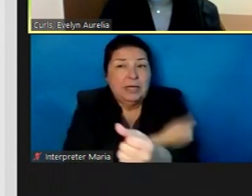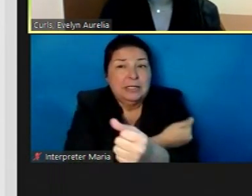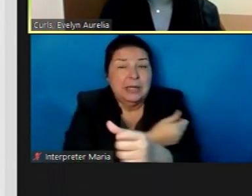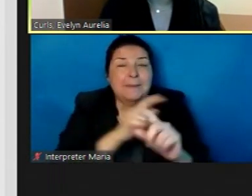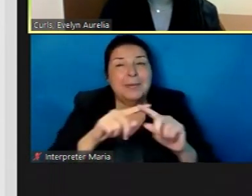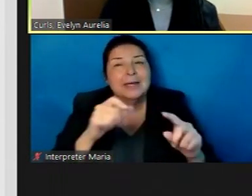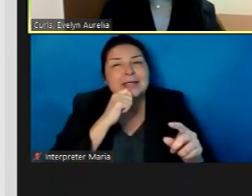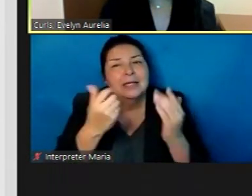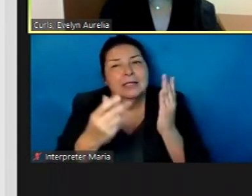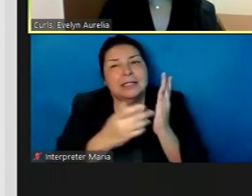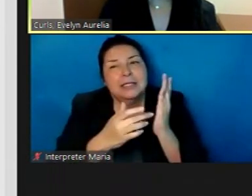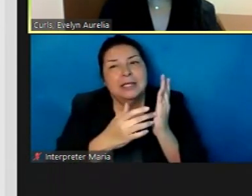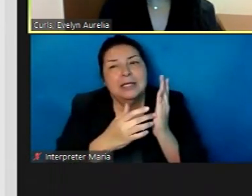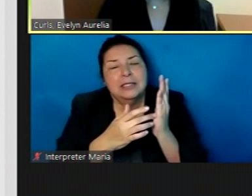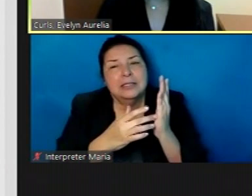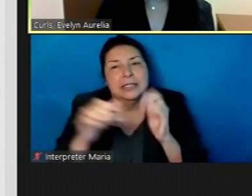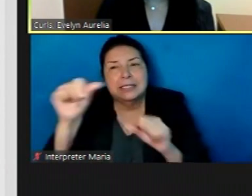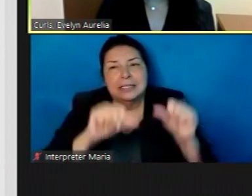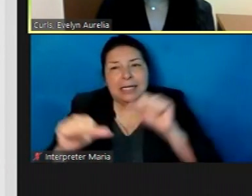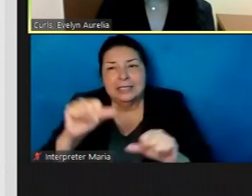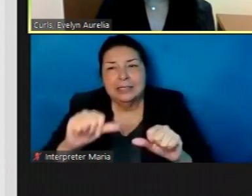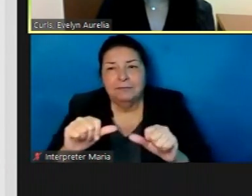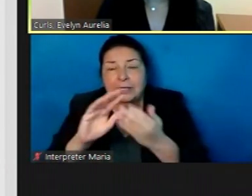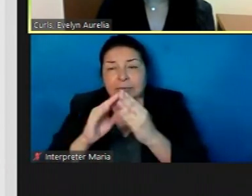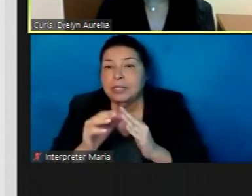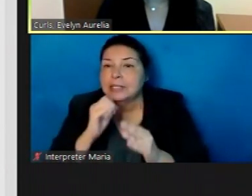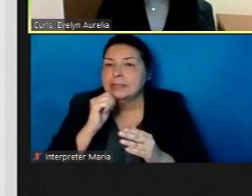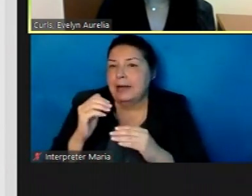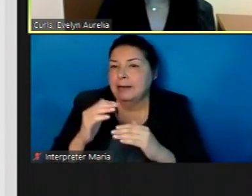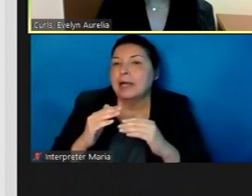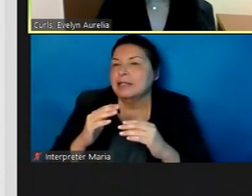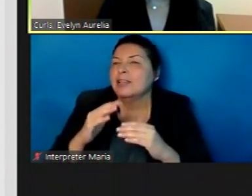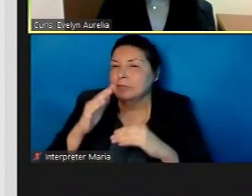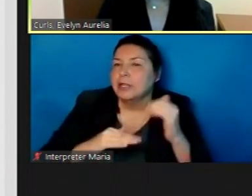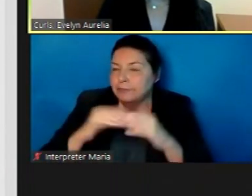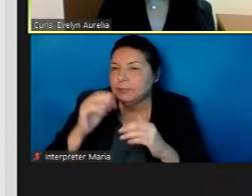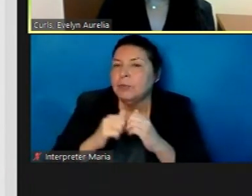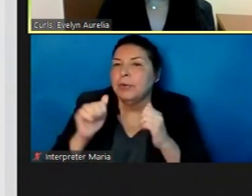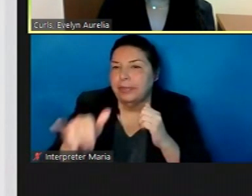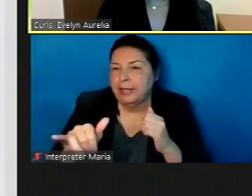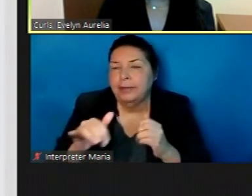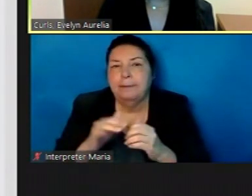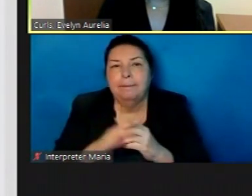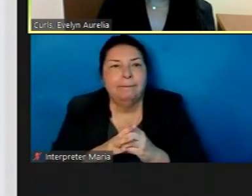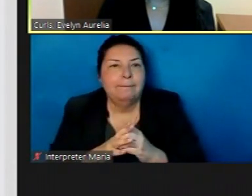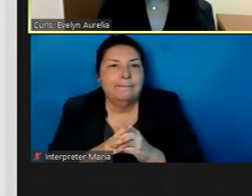technology that the scientific community is not comfortable with. Next slide.